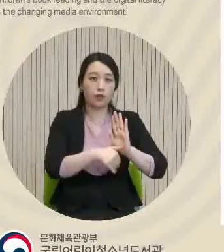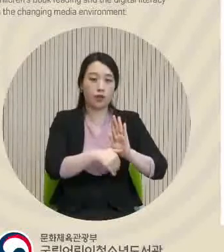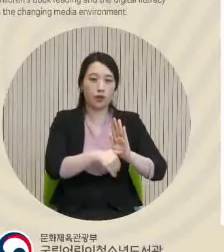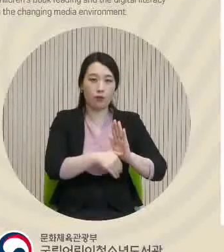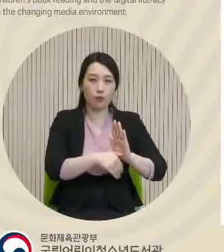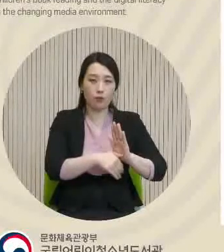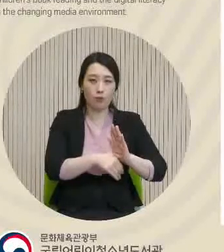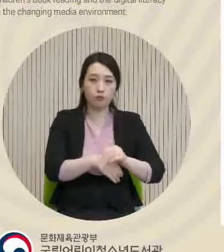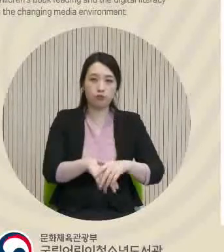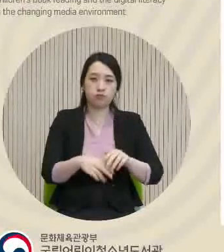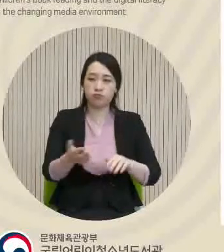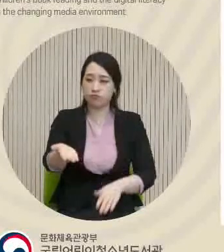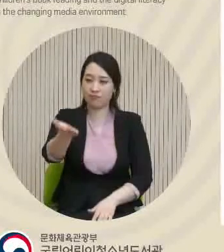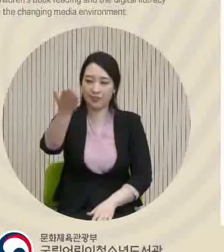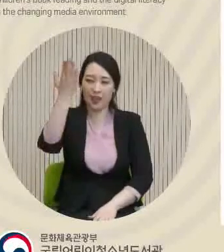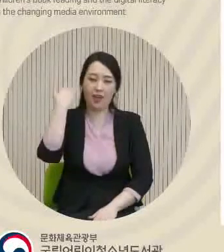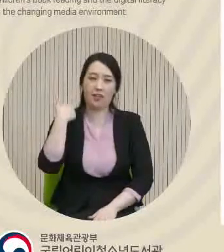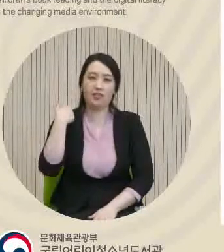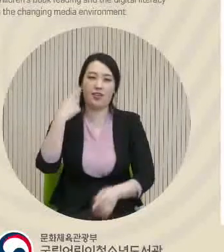reading activities.